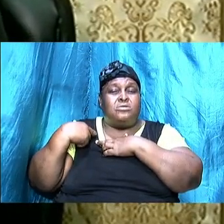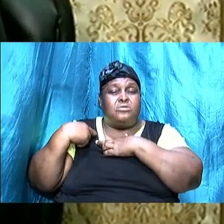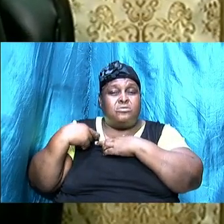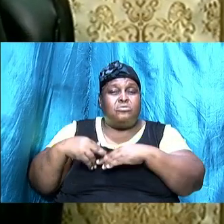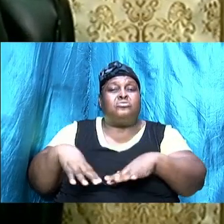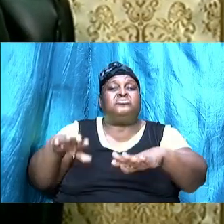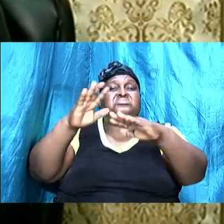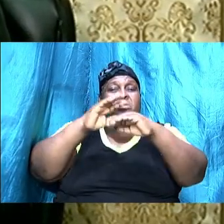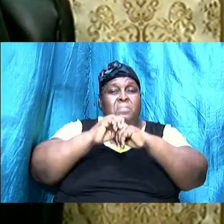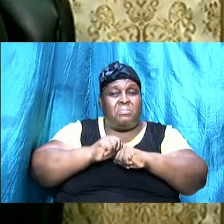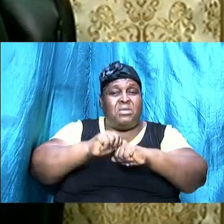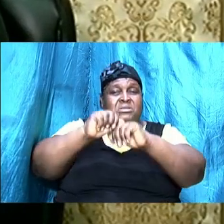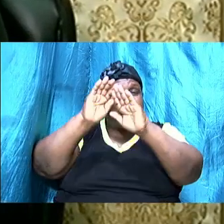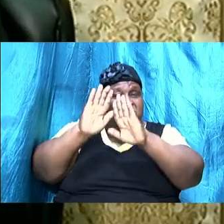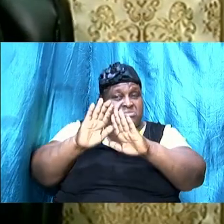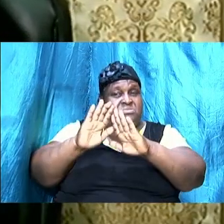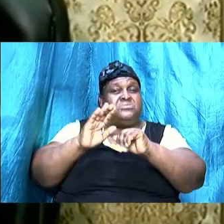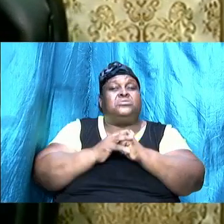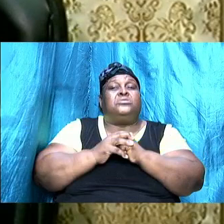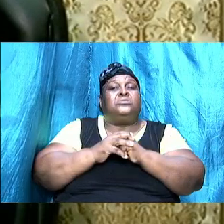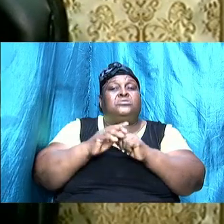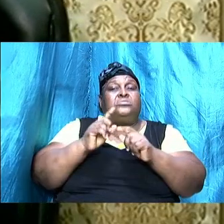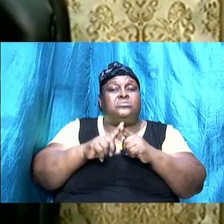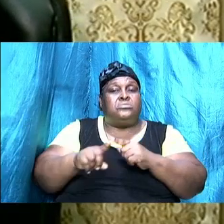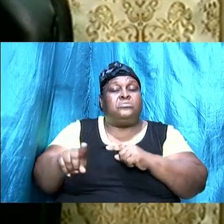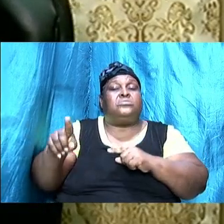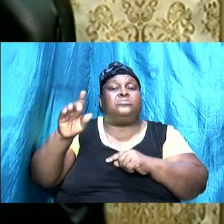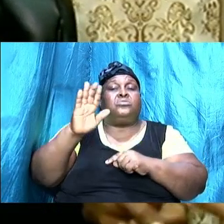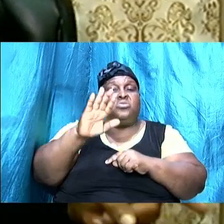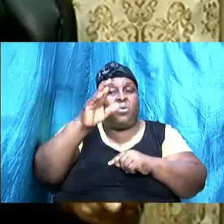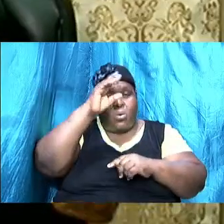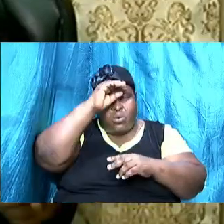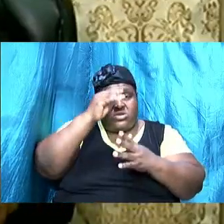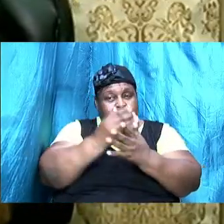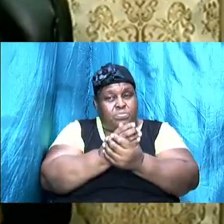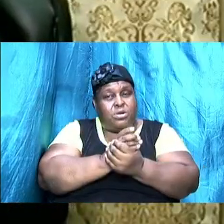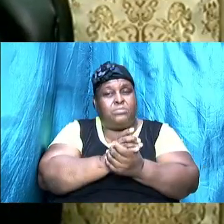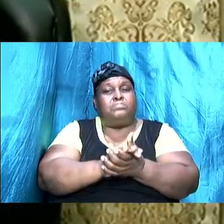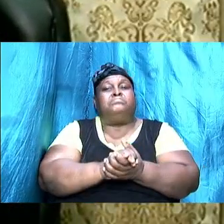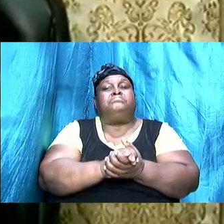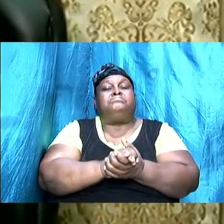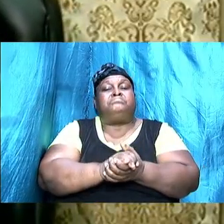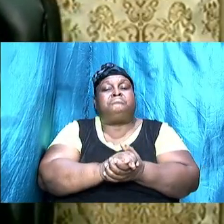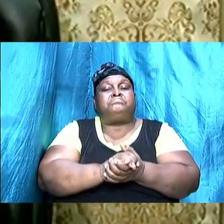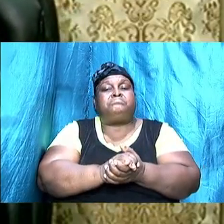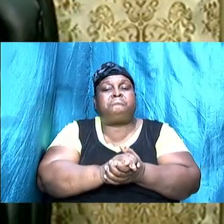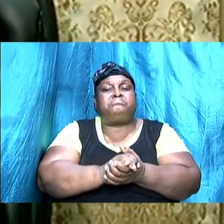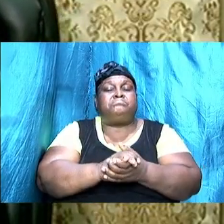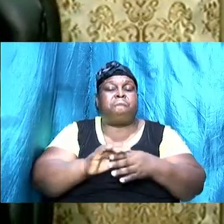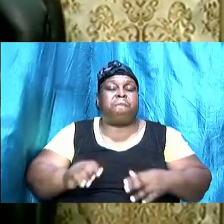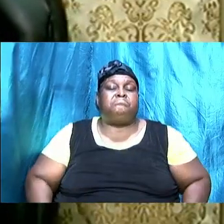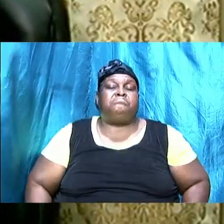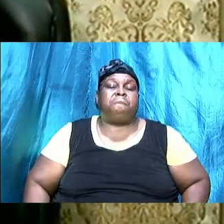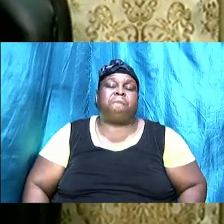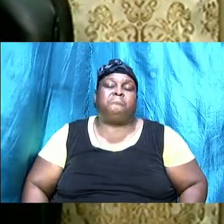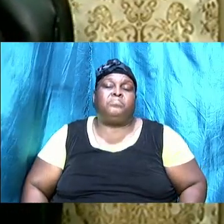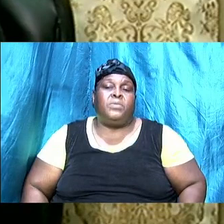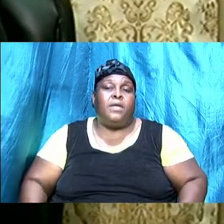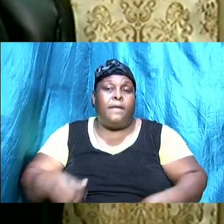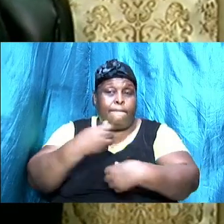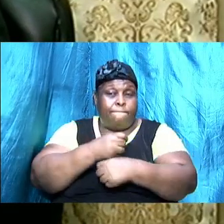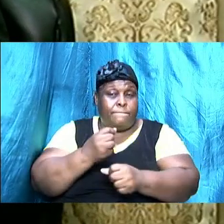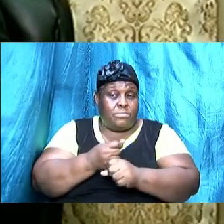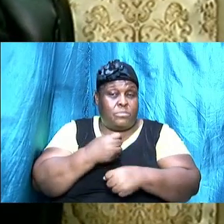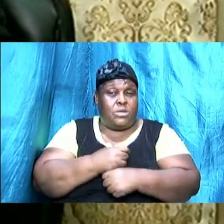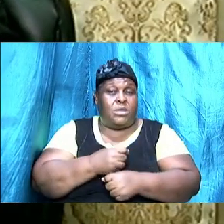have to live with. And we can live with it in a certain way. We'll go into that later on. But I'm making the